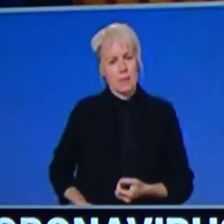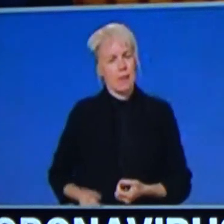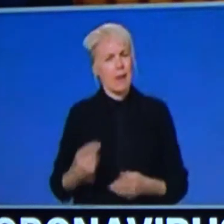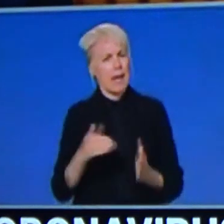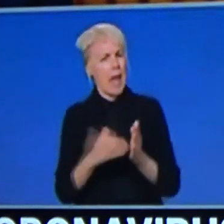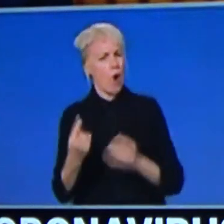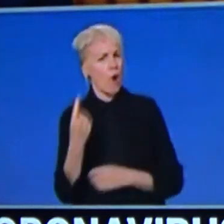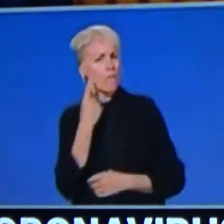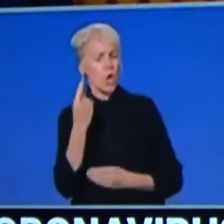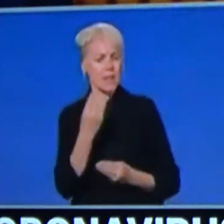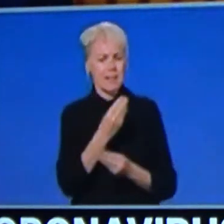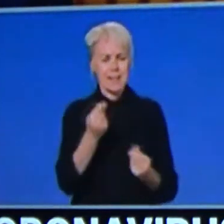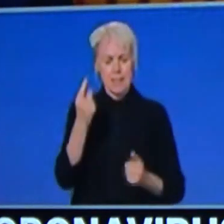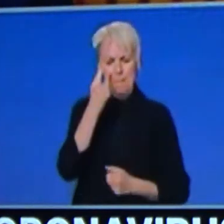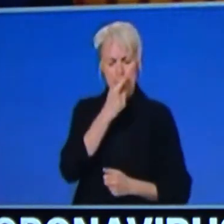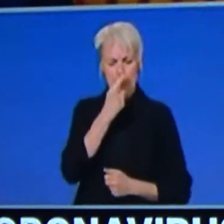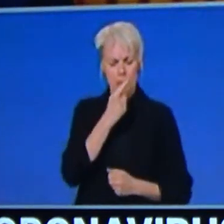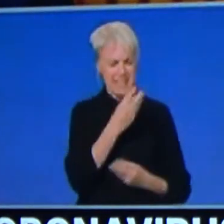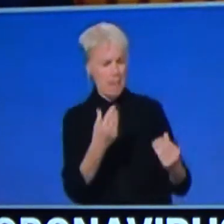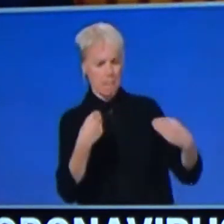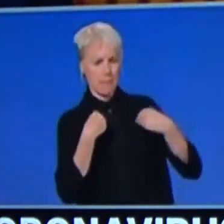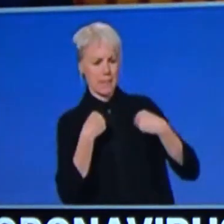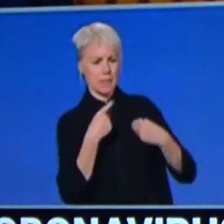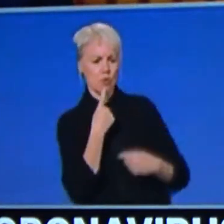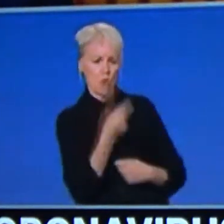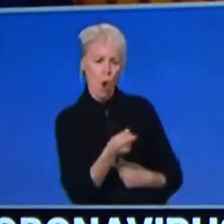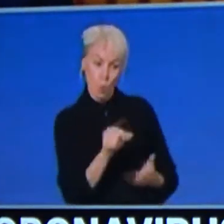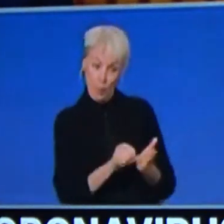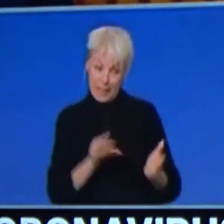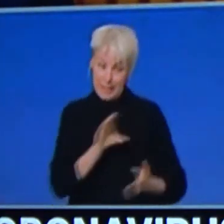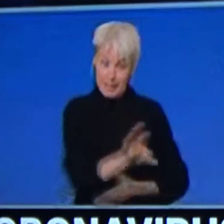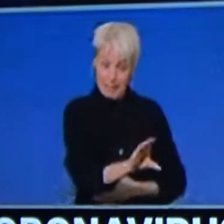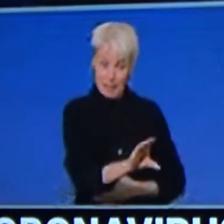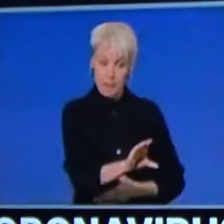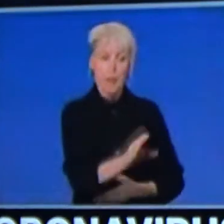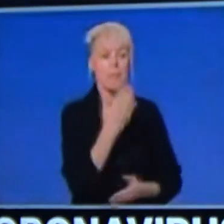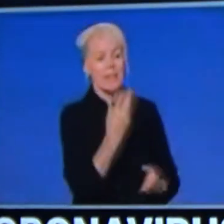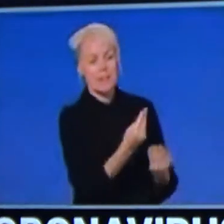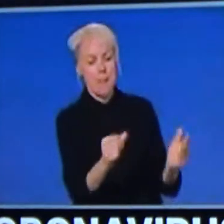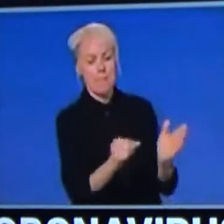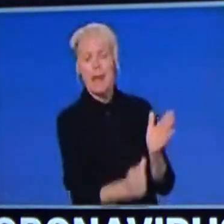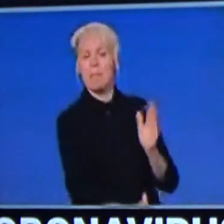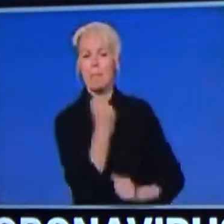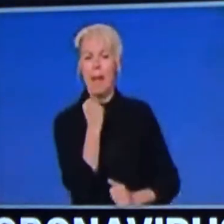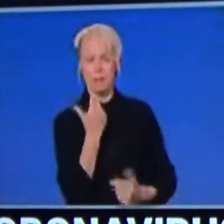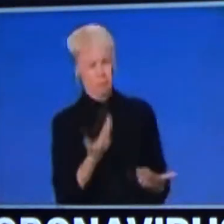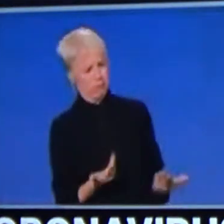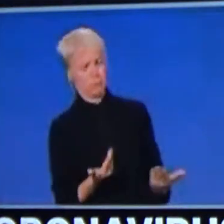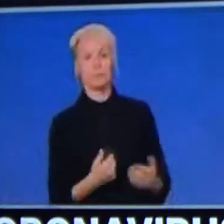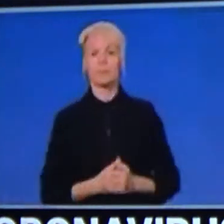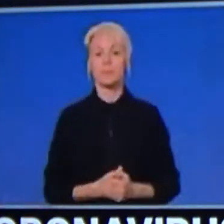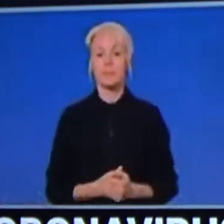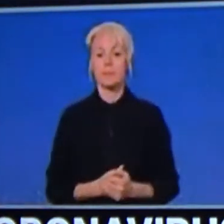their JobKeeper payment. Is there a penalty for employers that rip their workers off? Yeah, look, I'm going to follow that. I can't